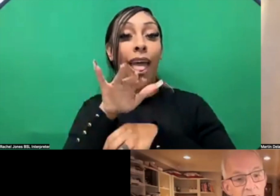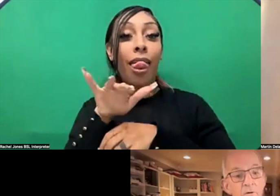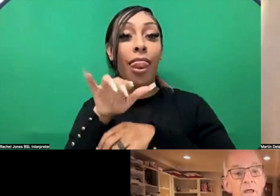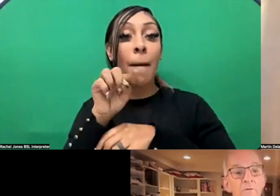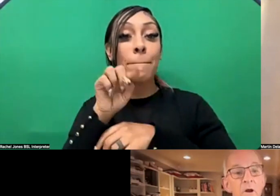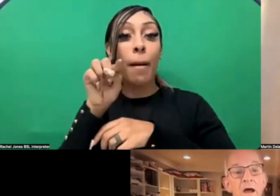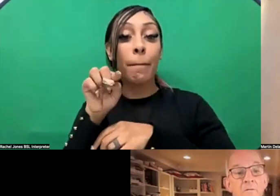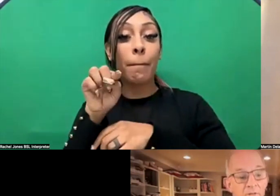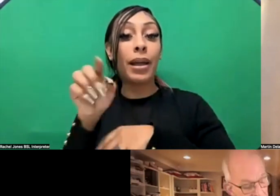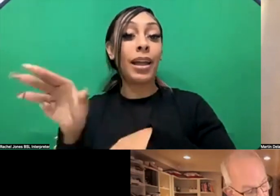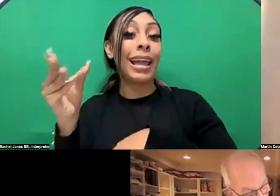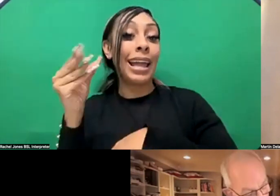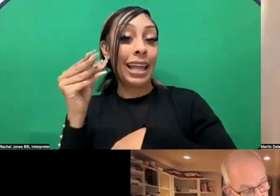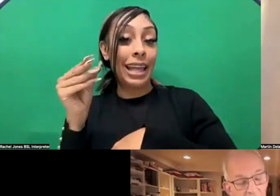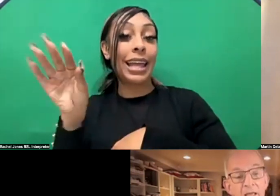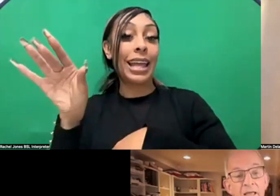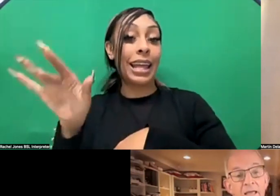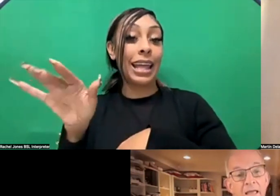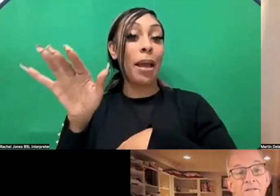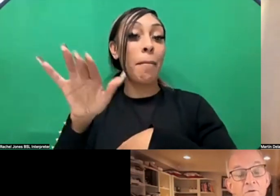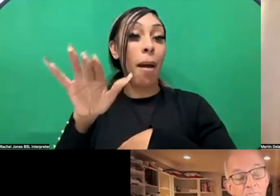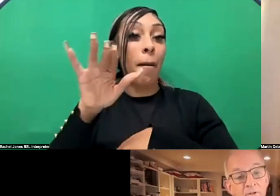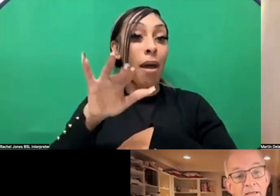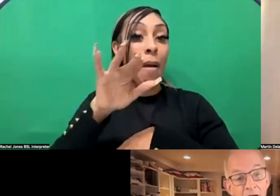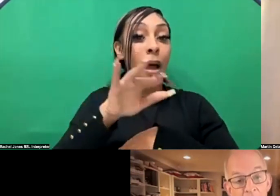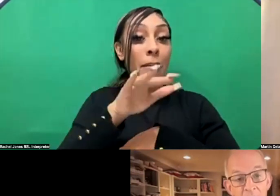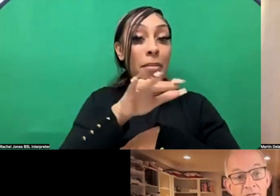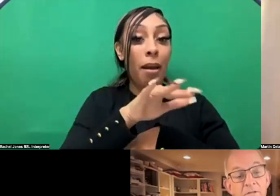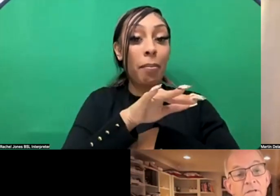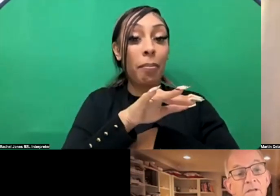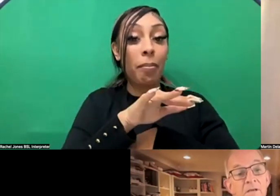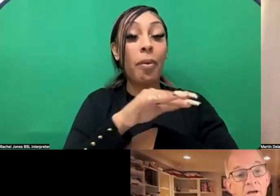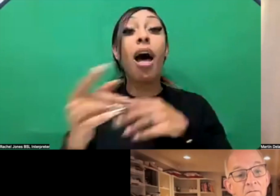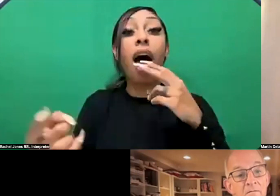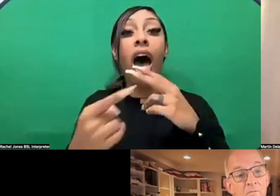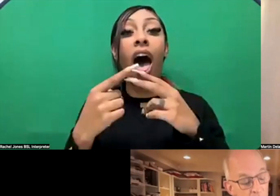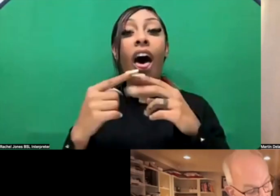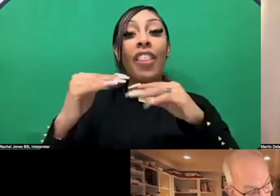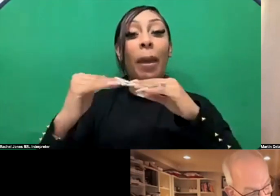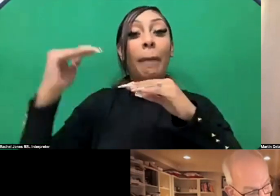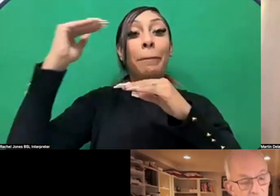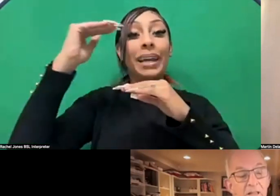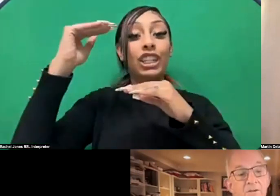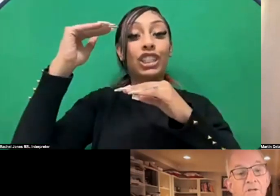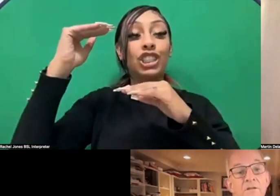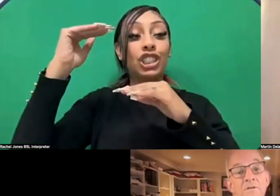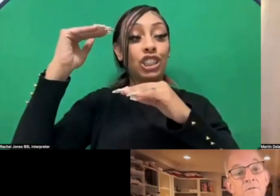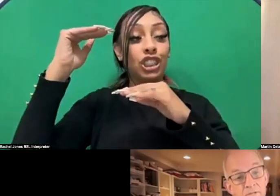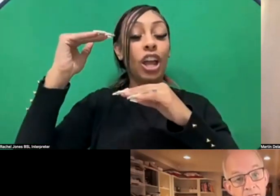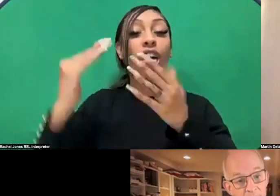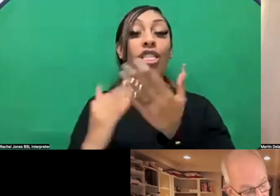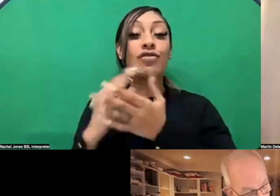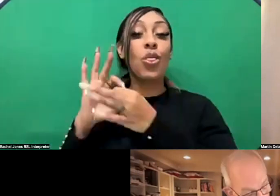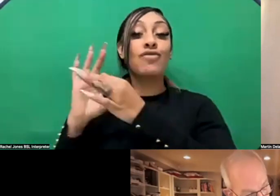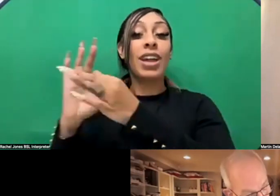feel your way around the playing surface, and you can play other pitches by their physical relation to the